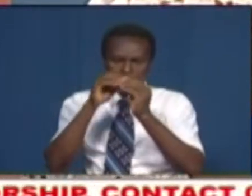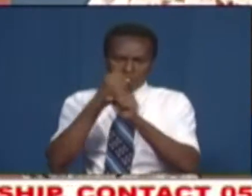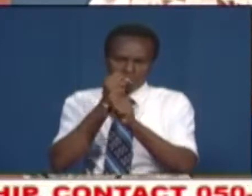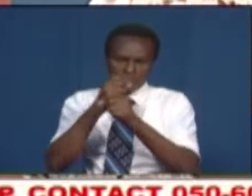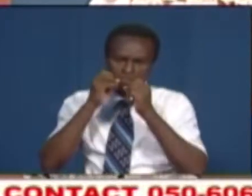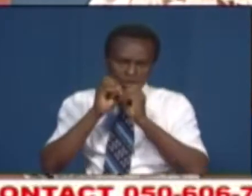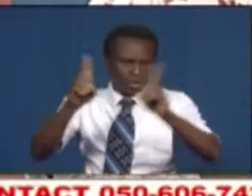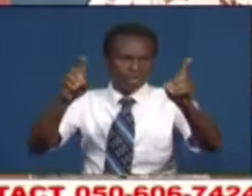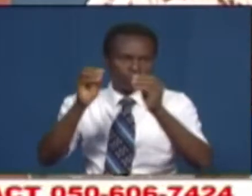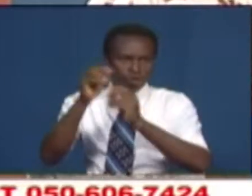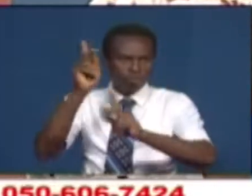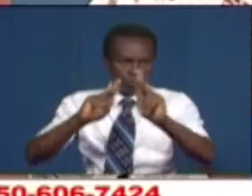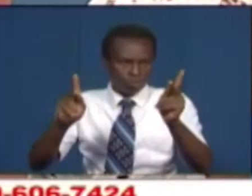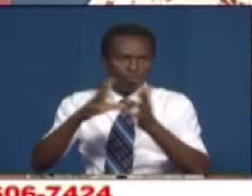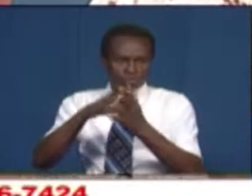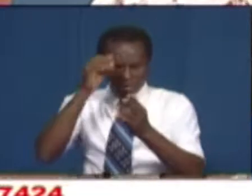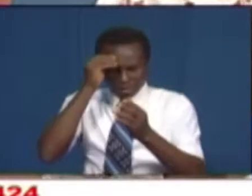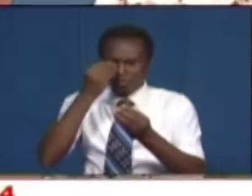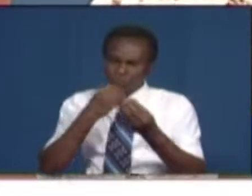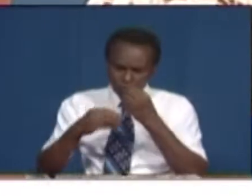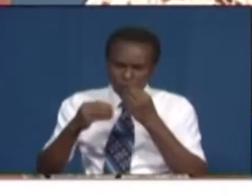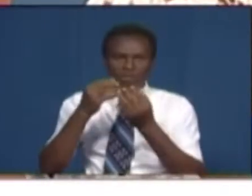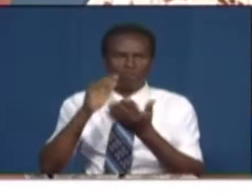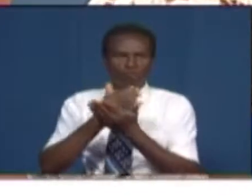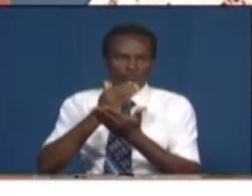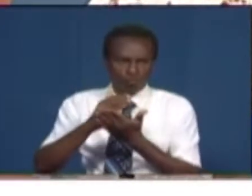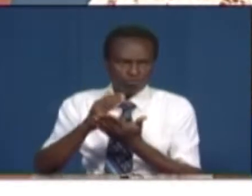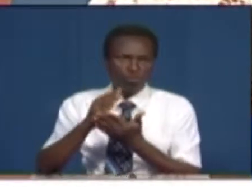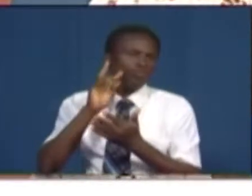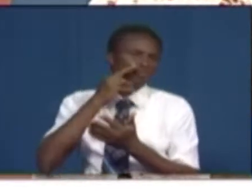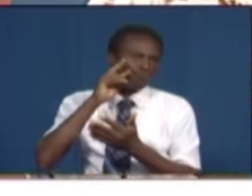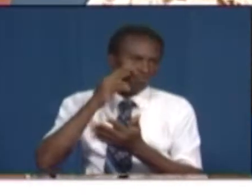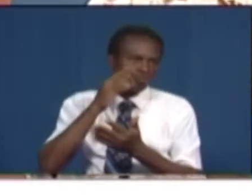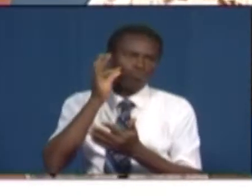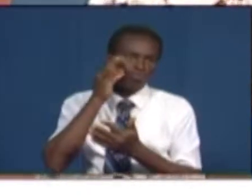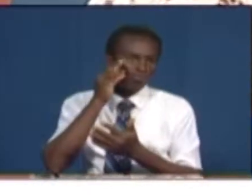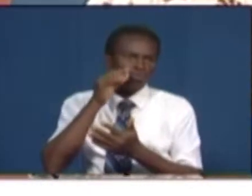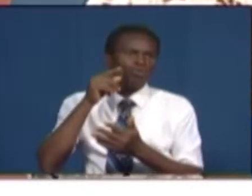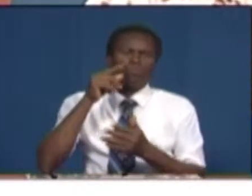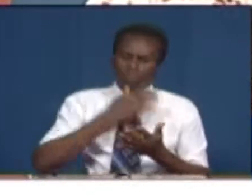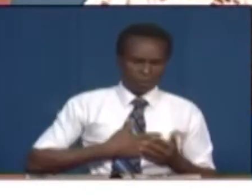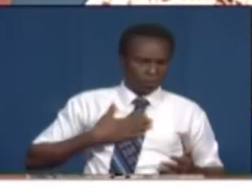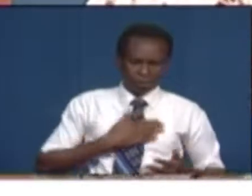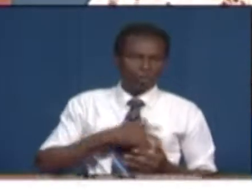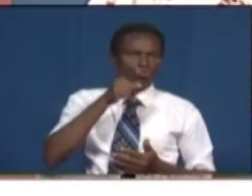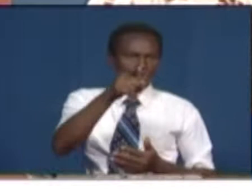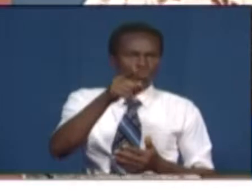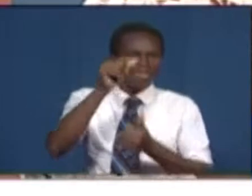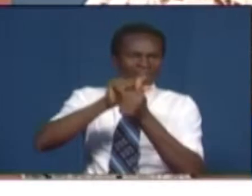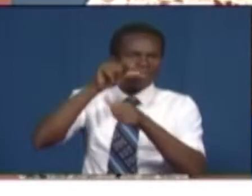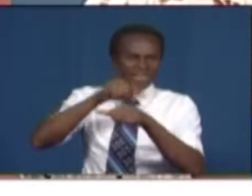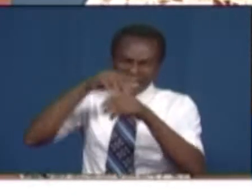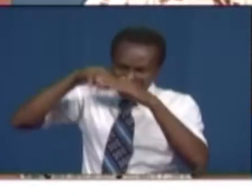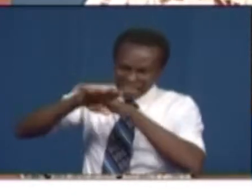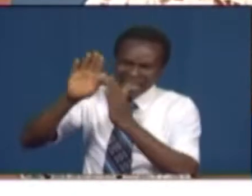the four-star diet. And also, we must also learn to cook. You see, you don't have to run away from the kitchen. Always be in touch with